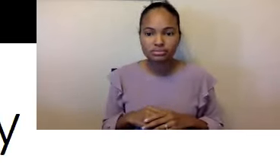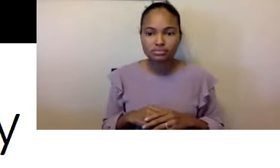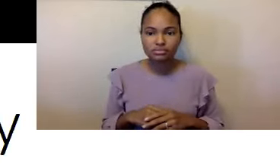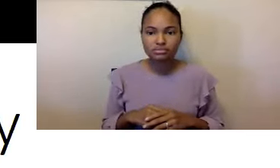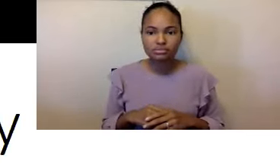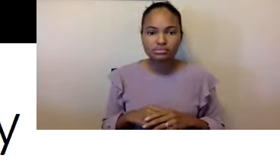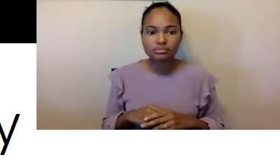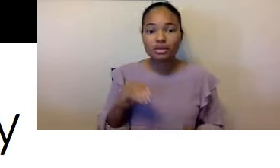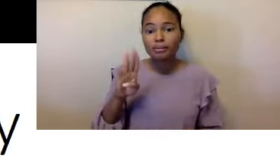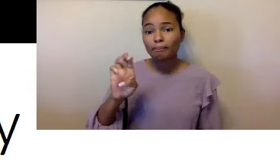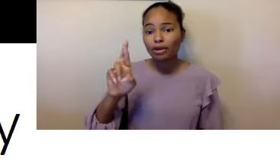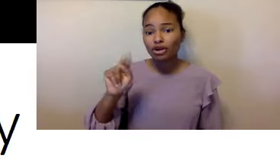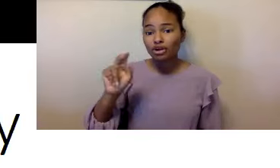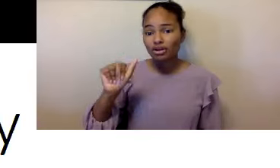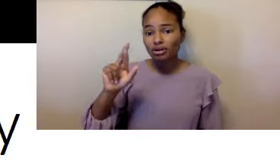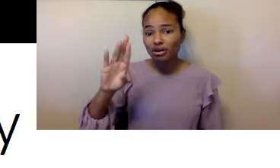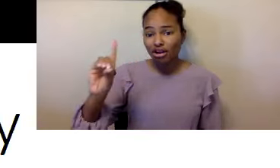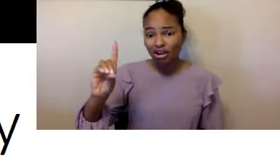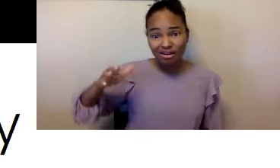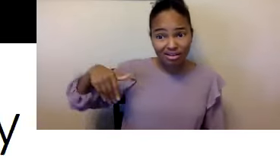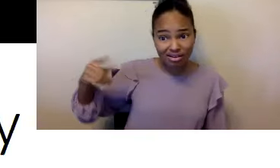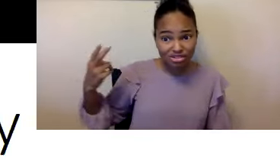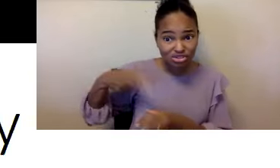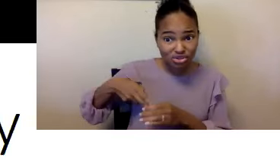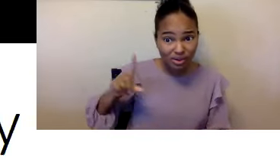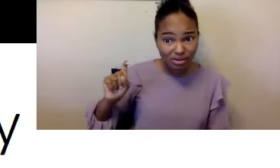Has Bernard been able to join us?